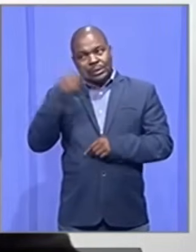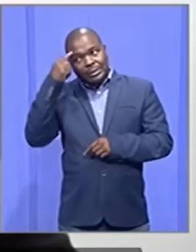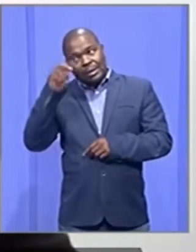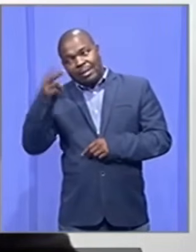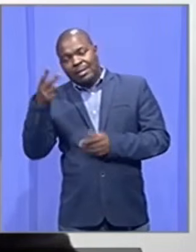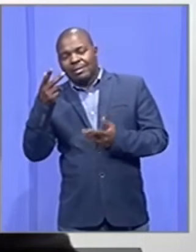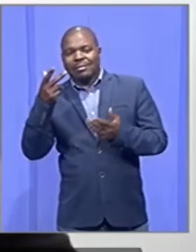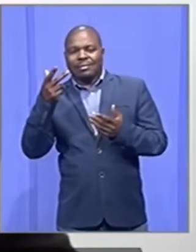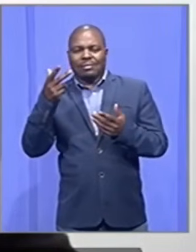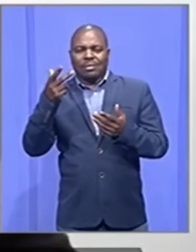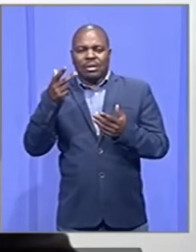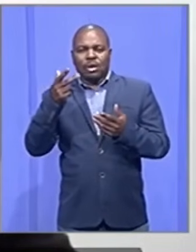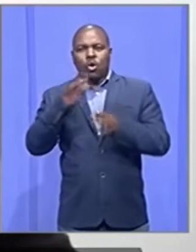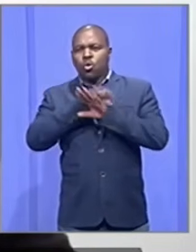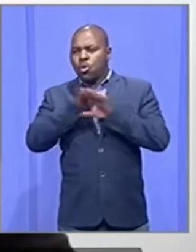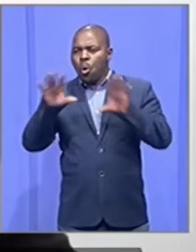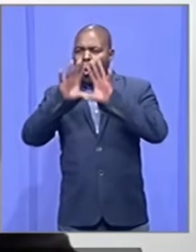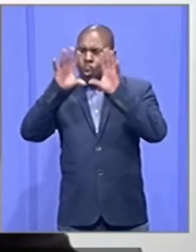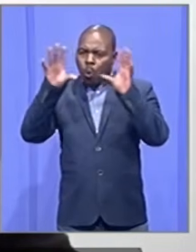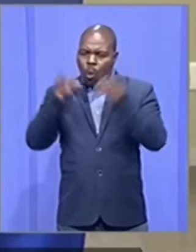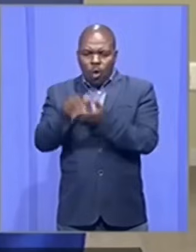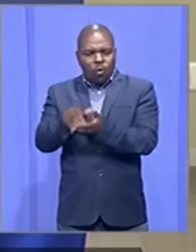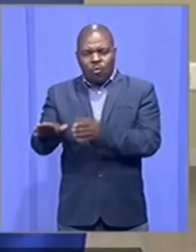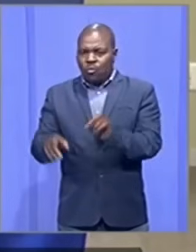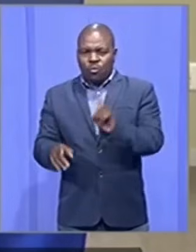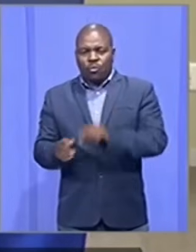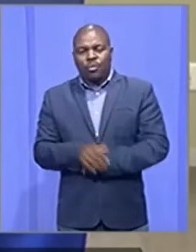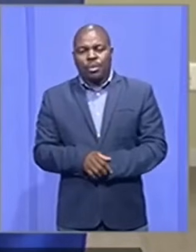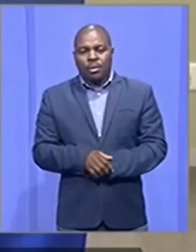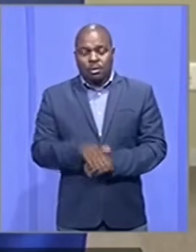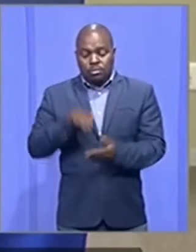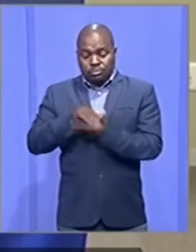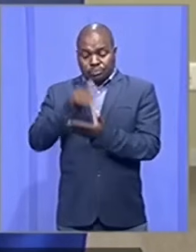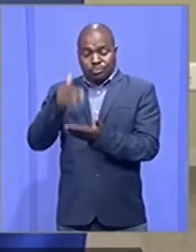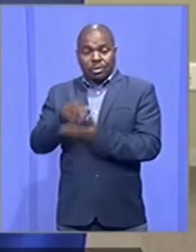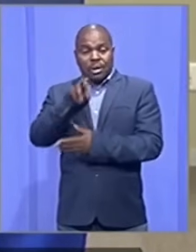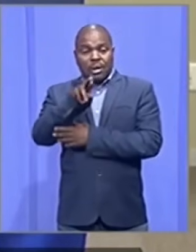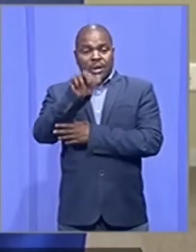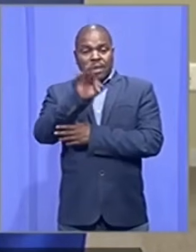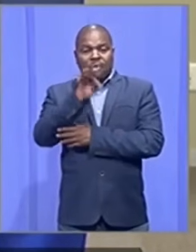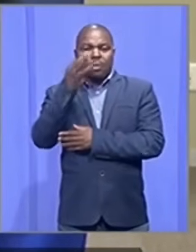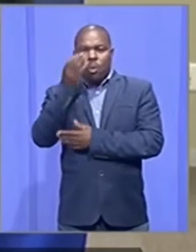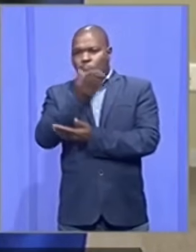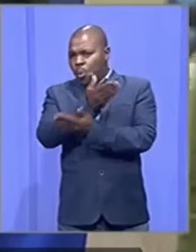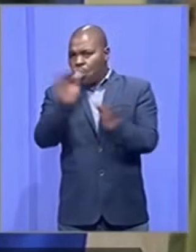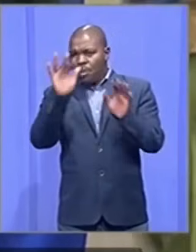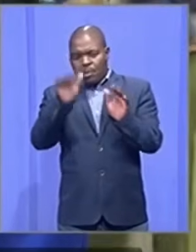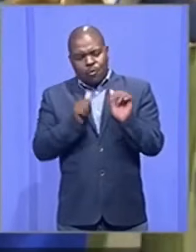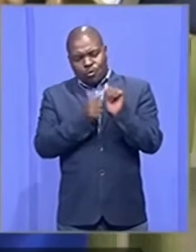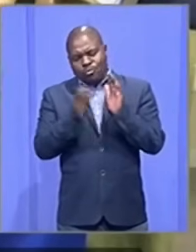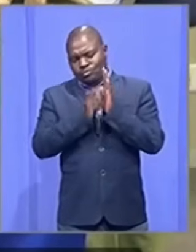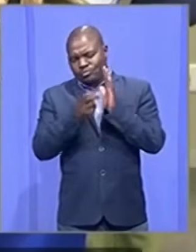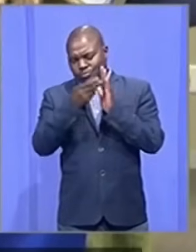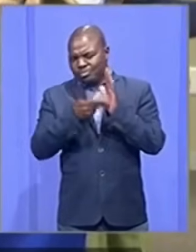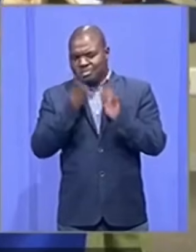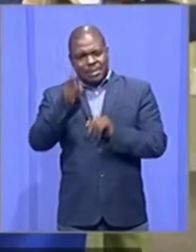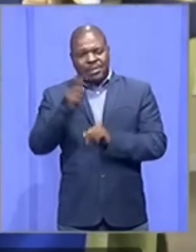as opposed to completely expelling them. Letlole le re batho bohle ba lokela ho latela metjha e